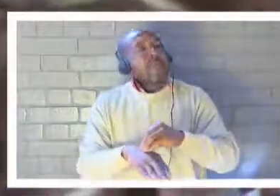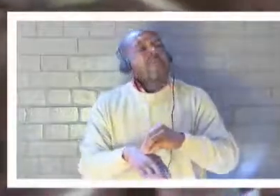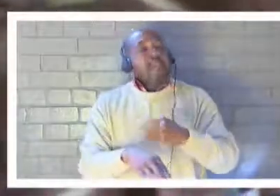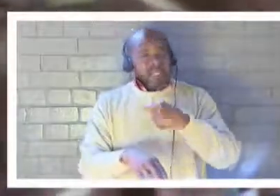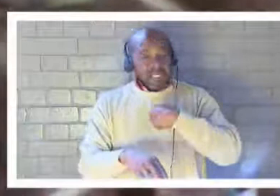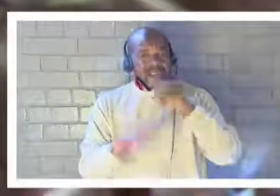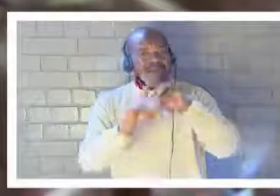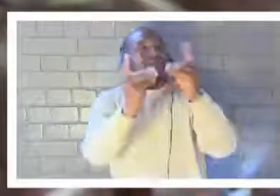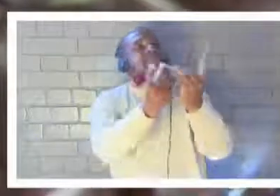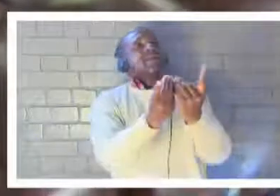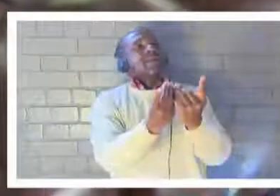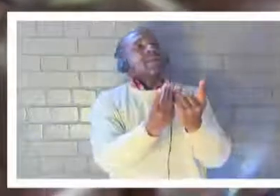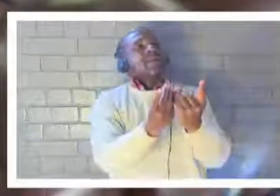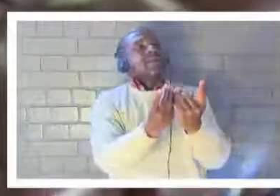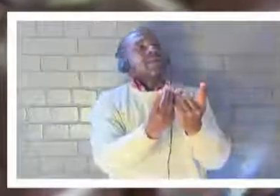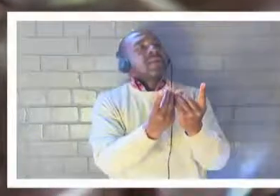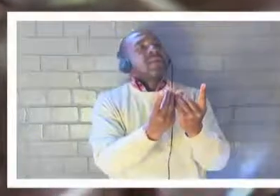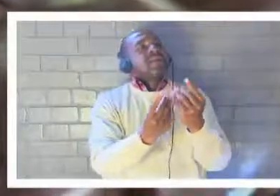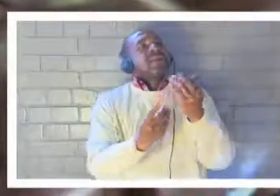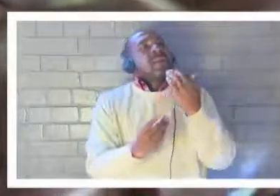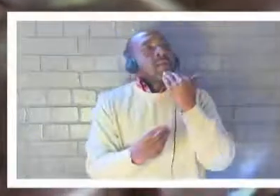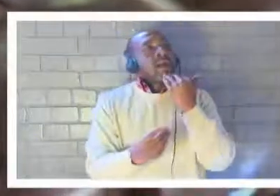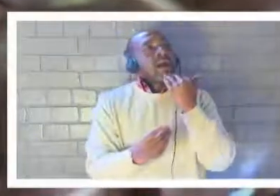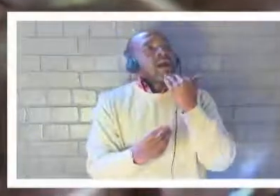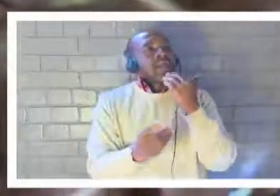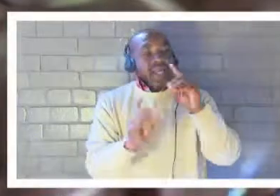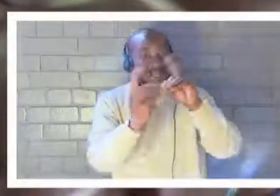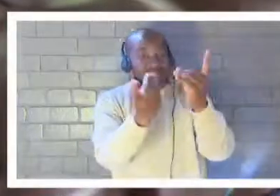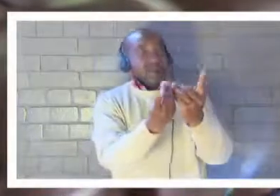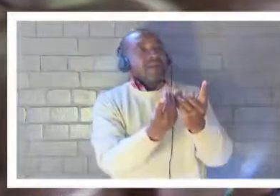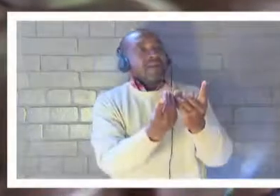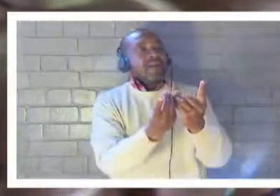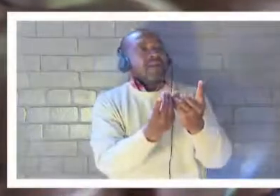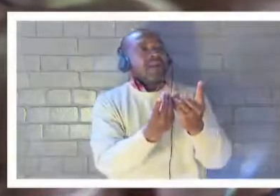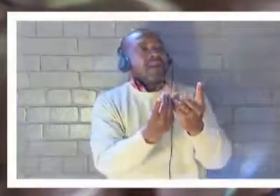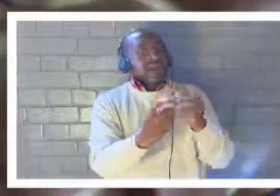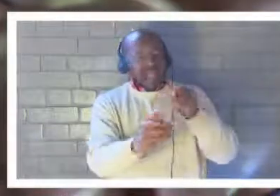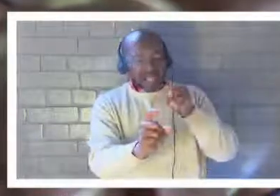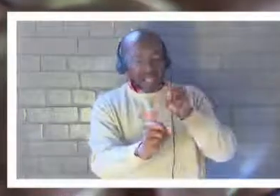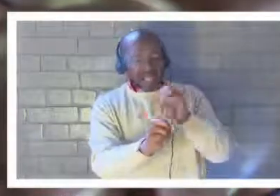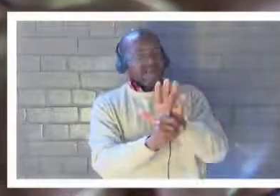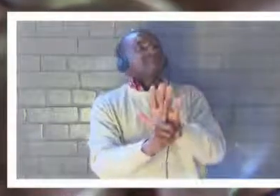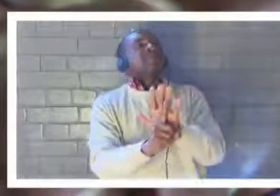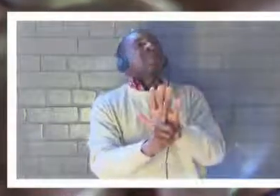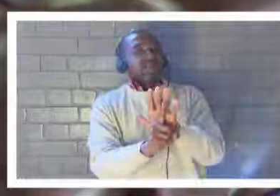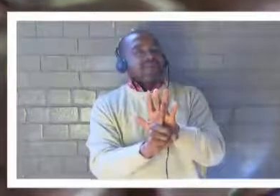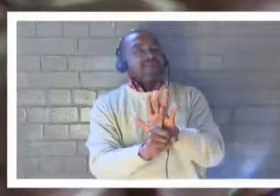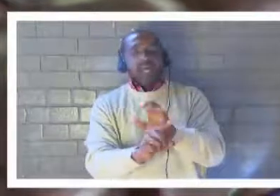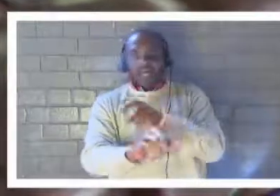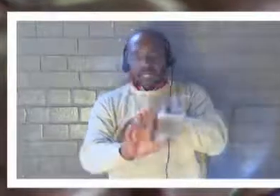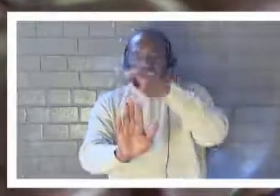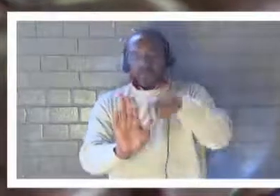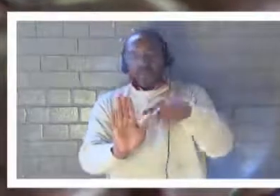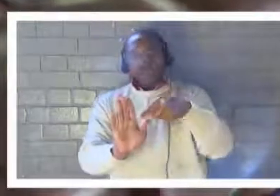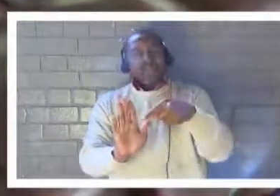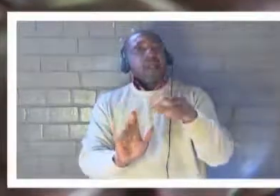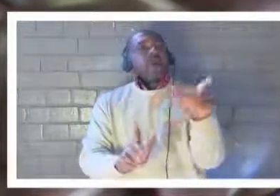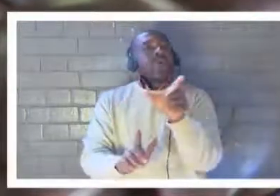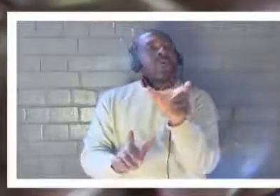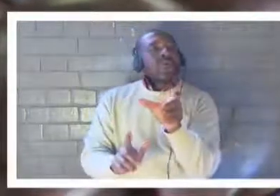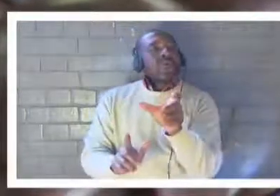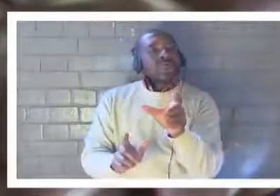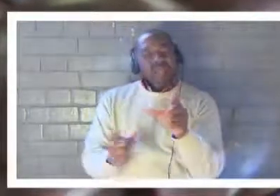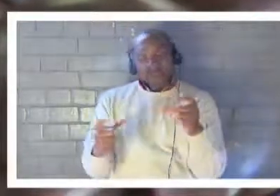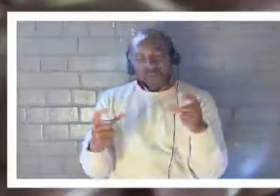it is not actually right. Even smaller projects like replacement of a tap, it becomes